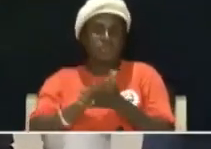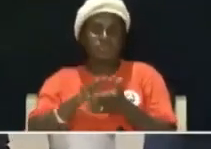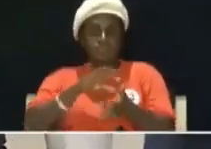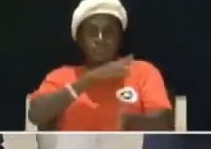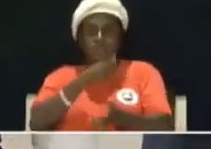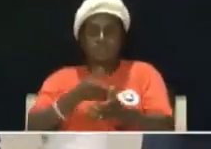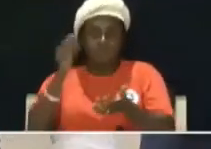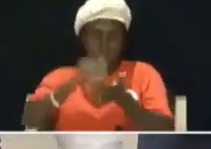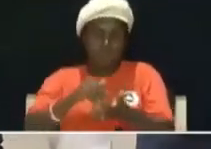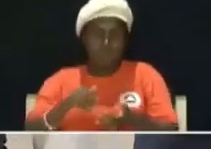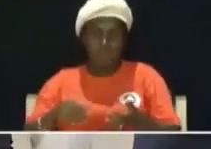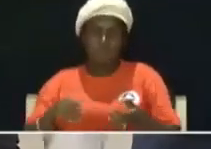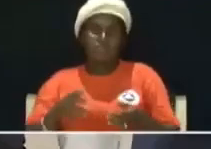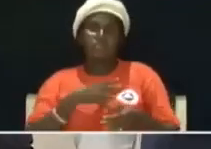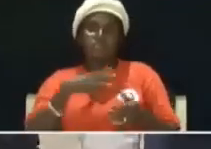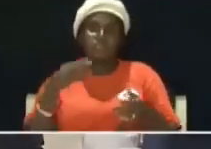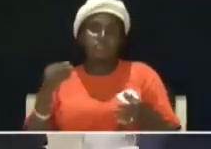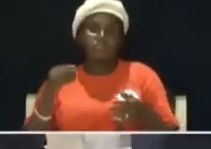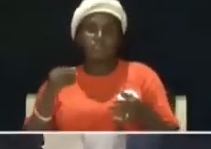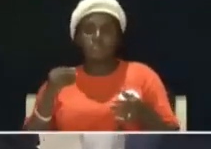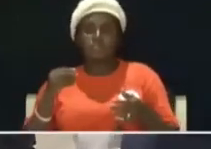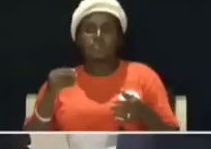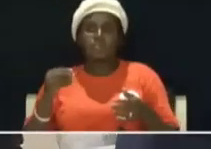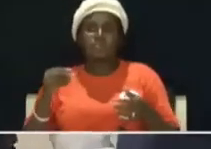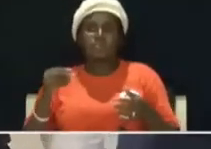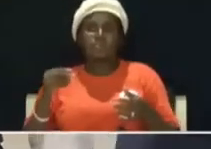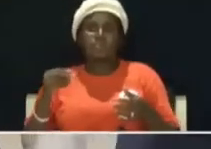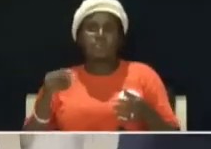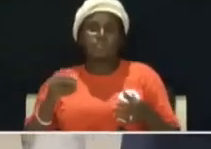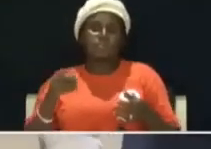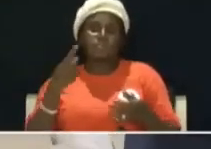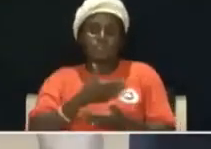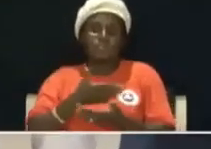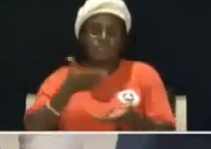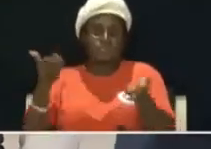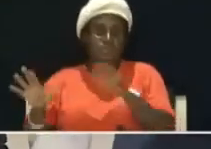again, and it resulted into a stillbirth.